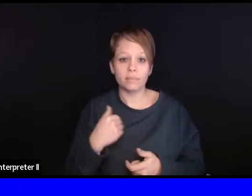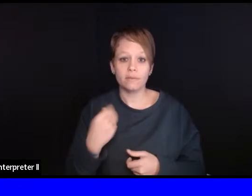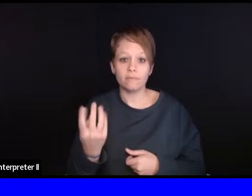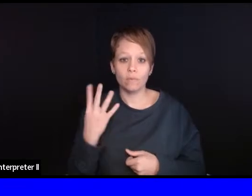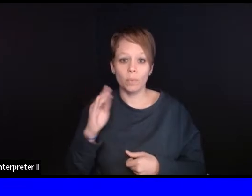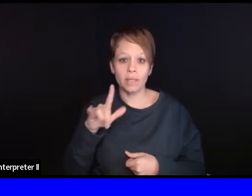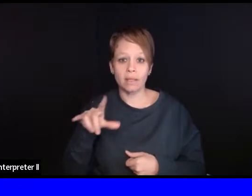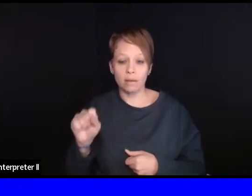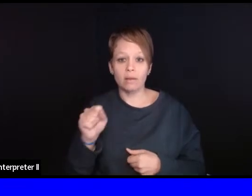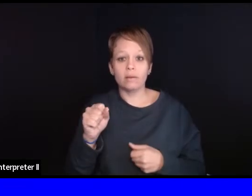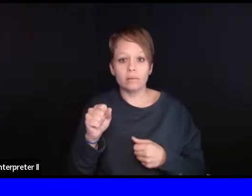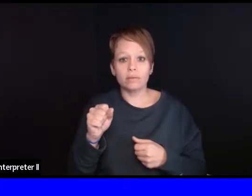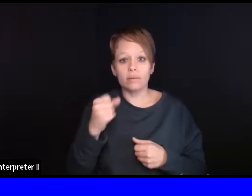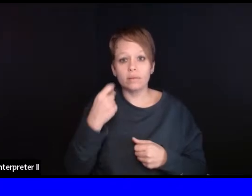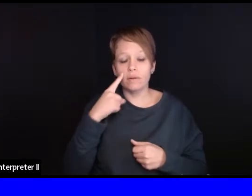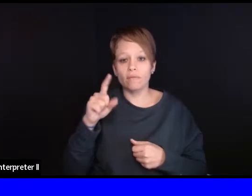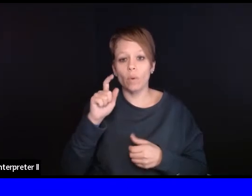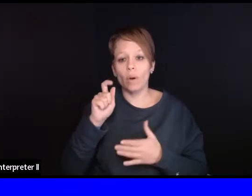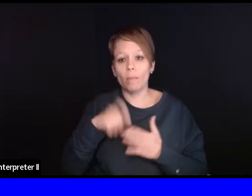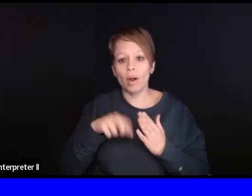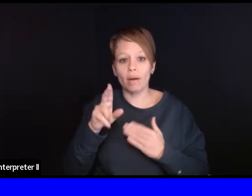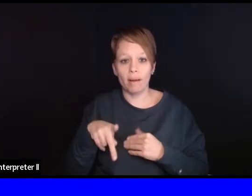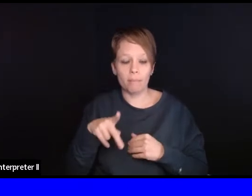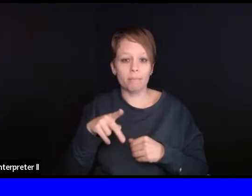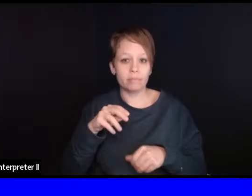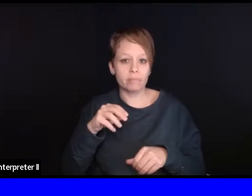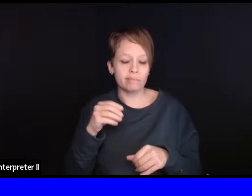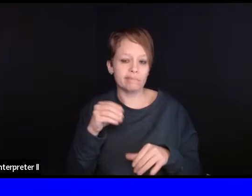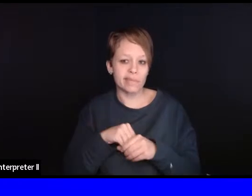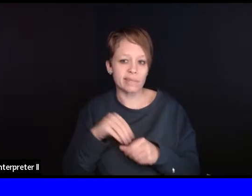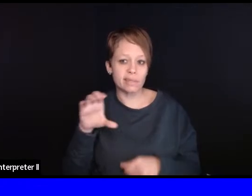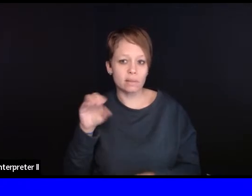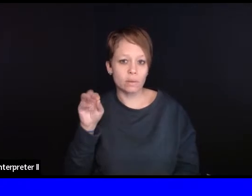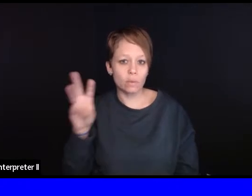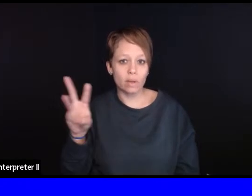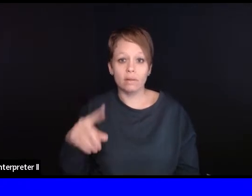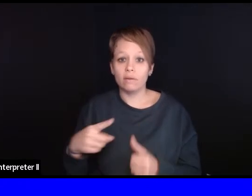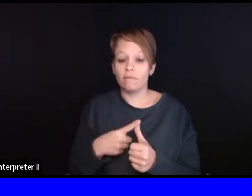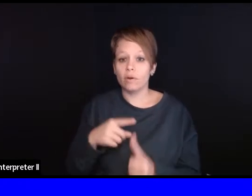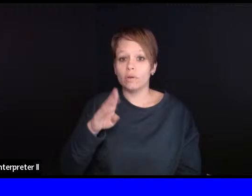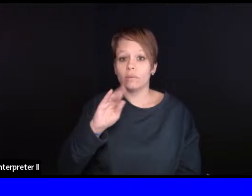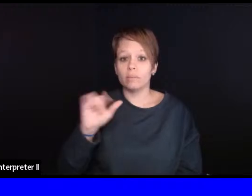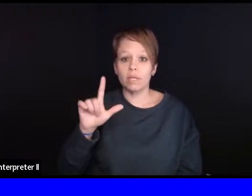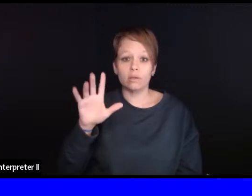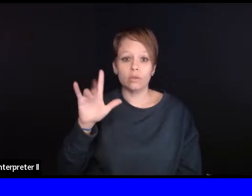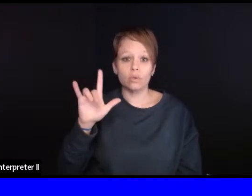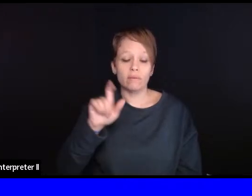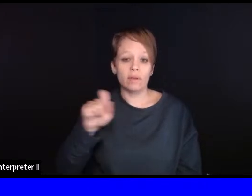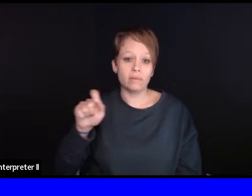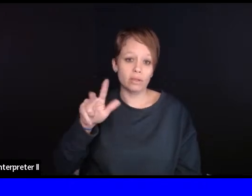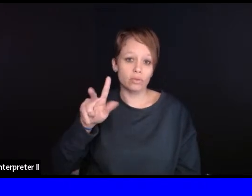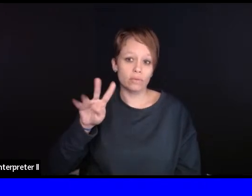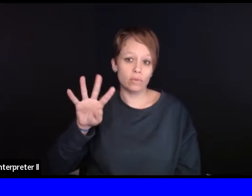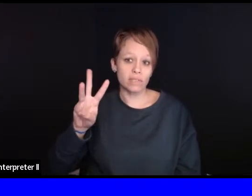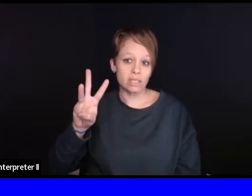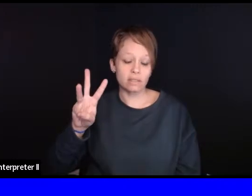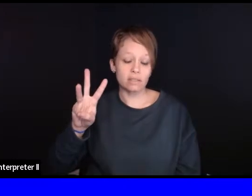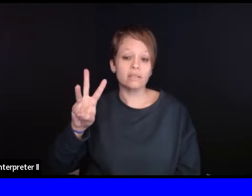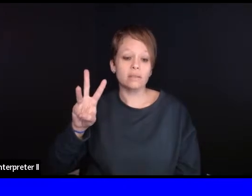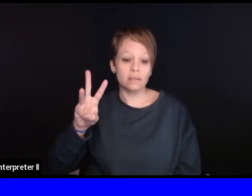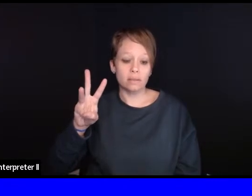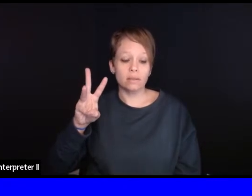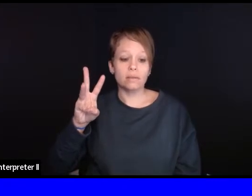the Committee of the Whole. The first is Bill 25-346, which